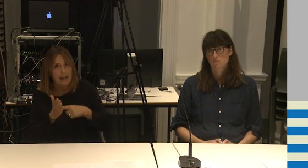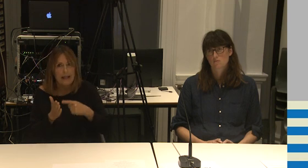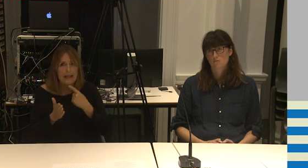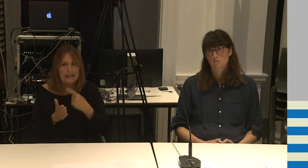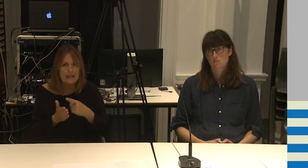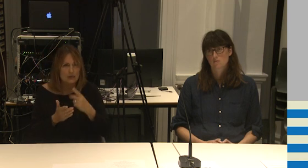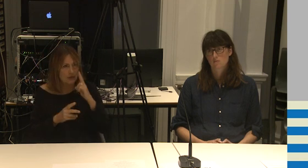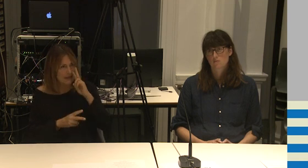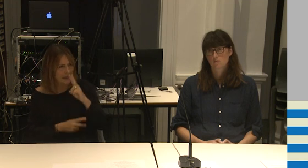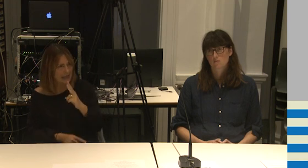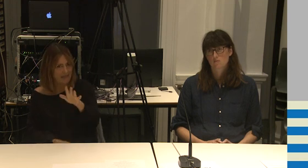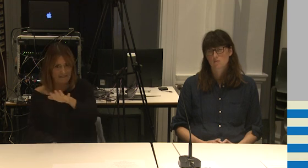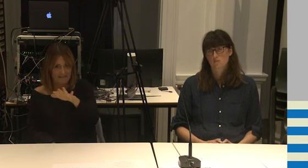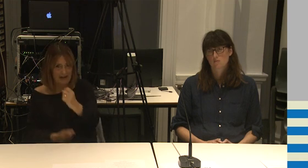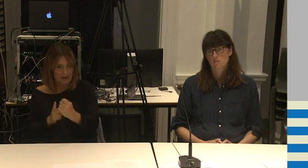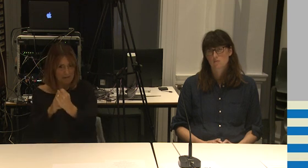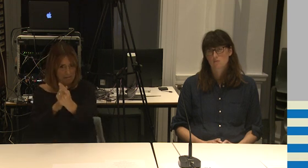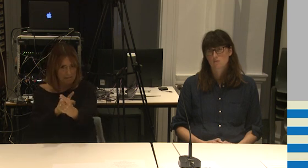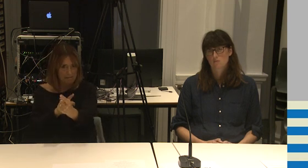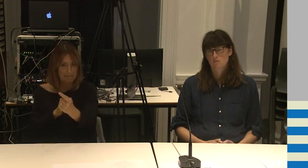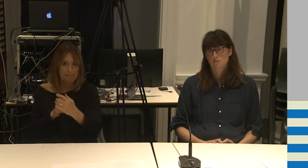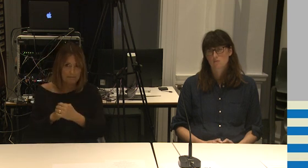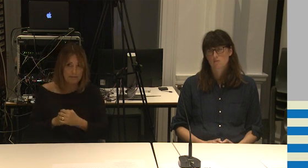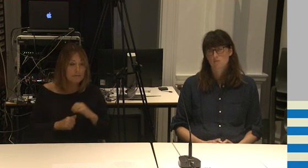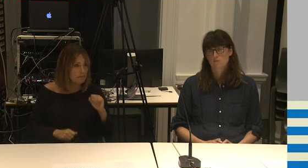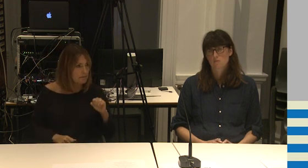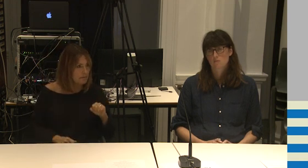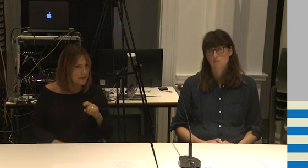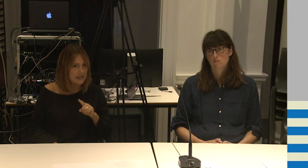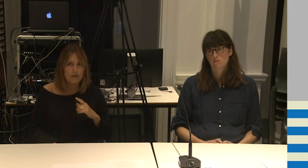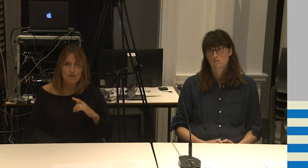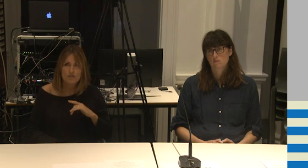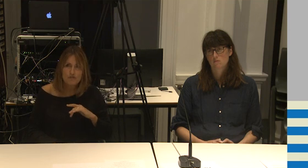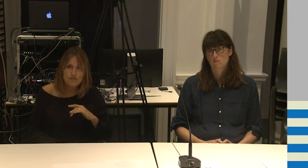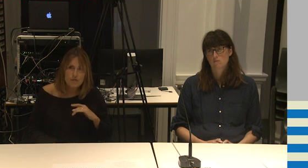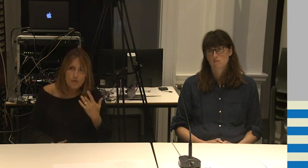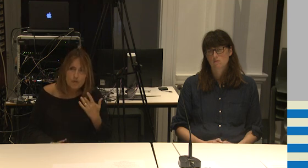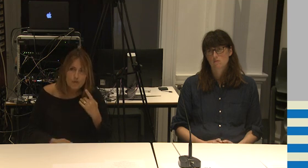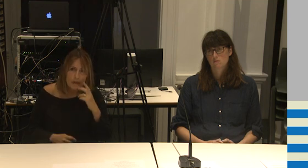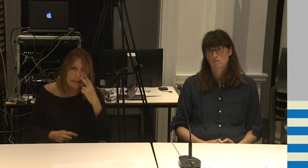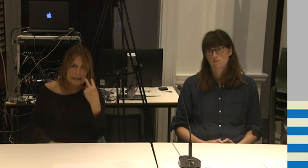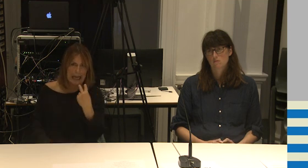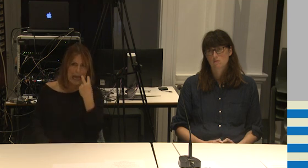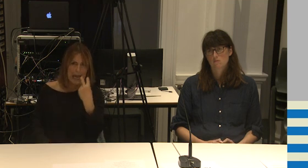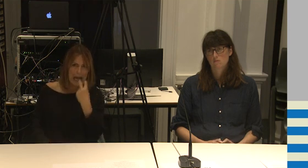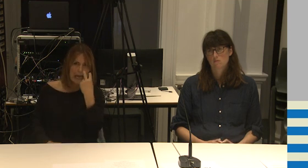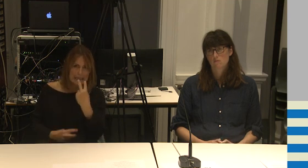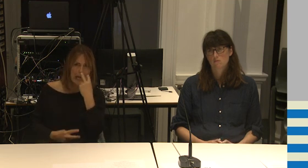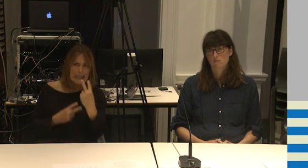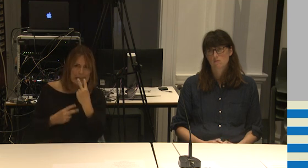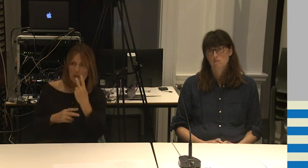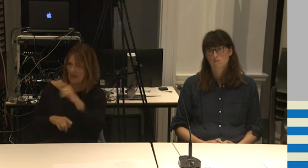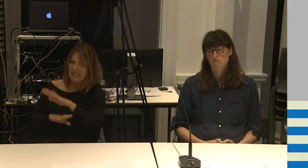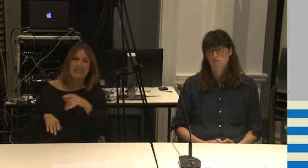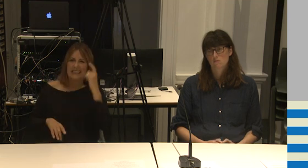And he said, well, did you notice that family was sitting over the way from you? And said, yeah, they were really rude to us all night, staring with their silly